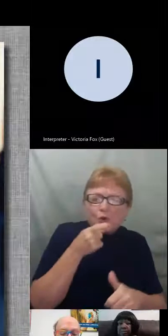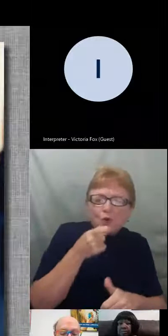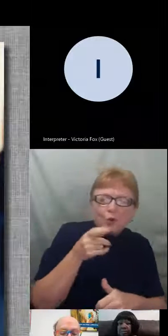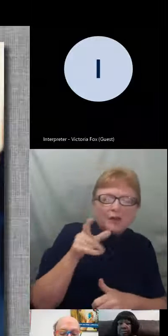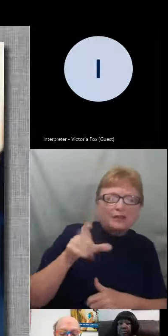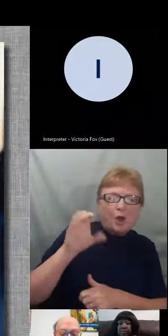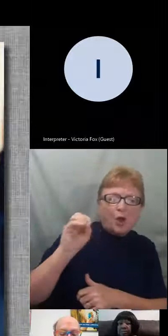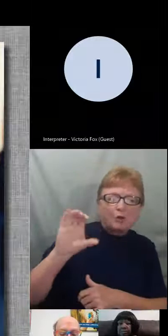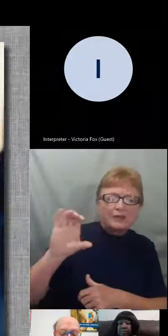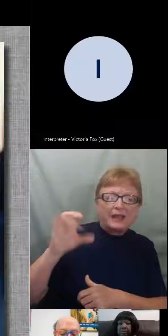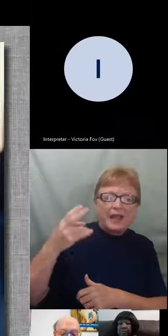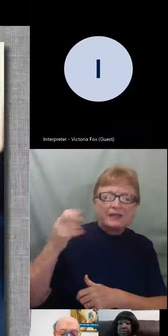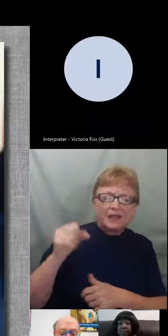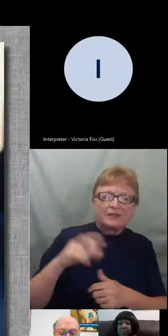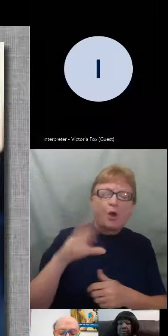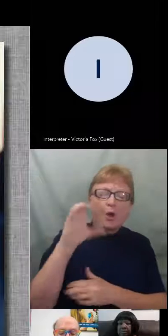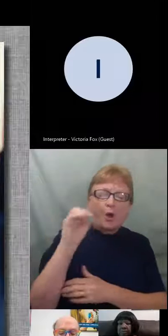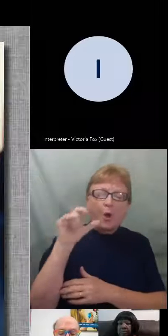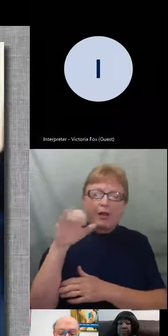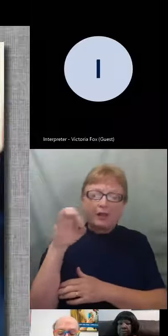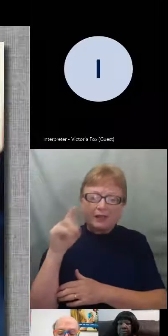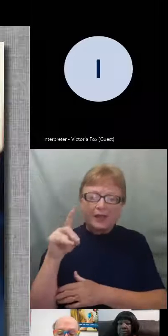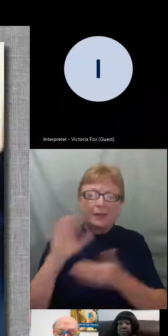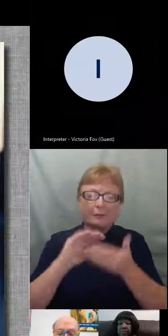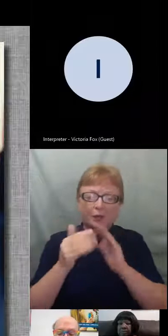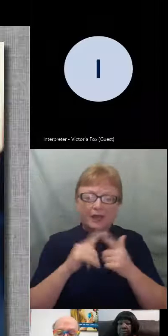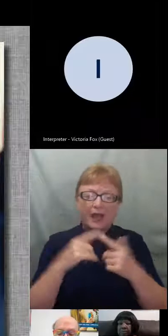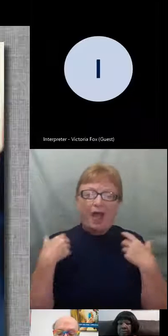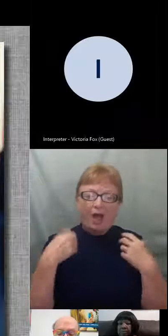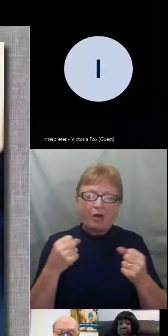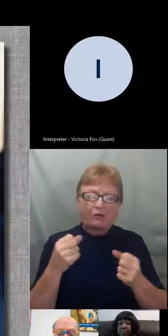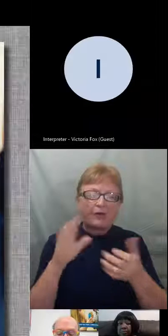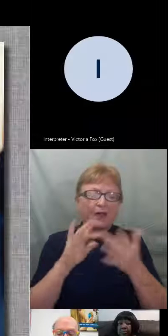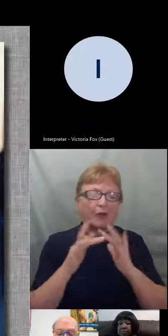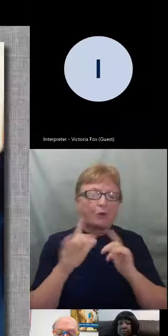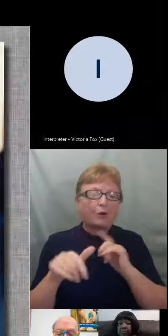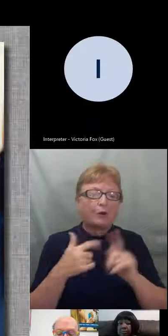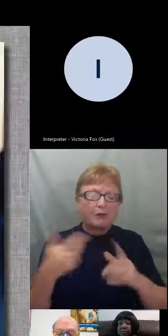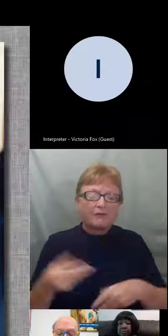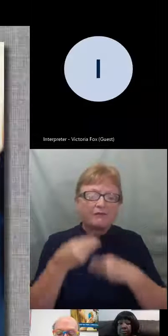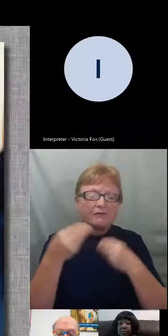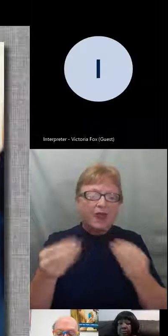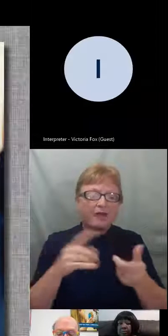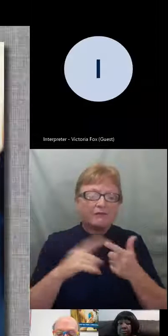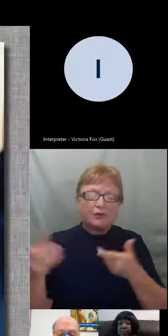Oakland Community Health Network provides services for adults and children with